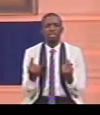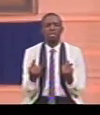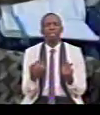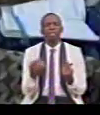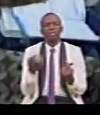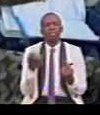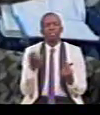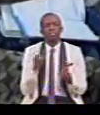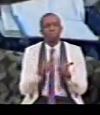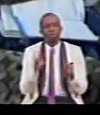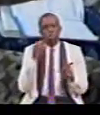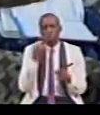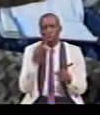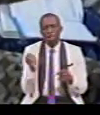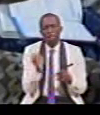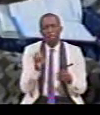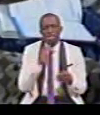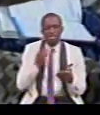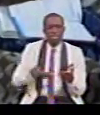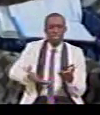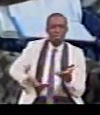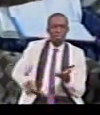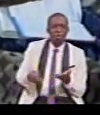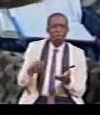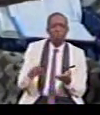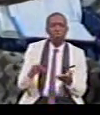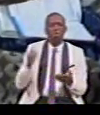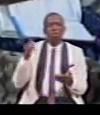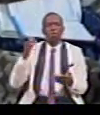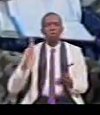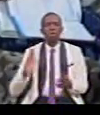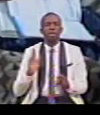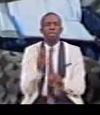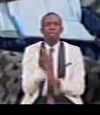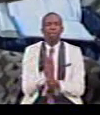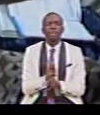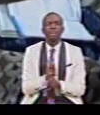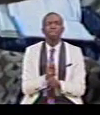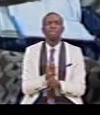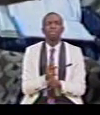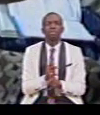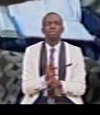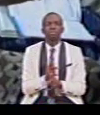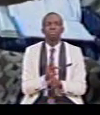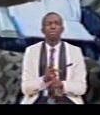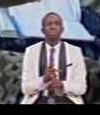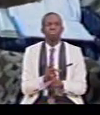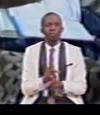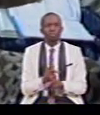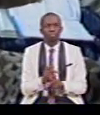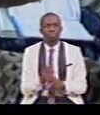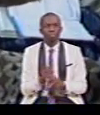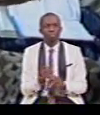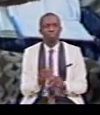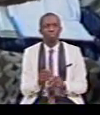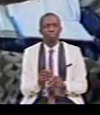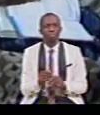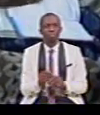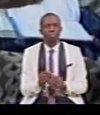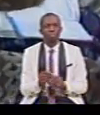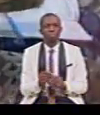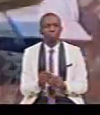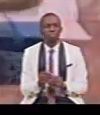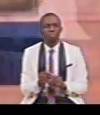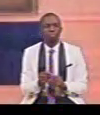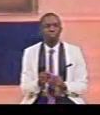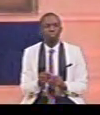one toucheth him not. Wherever they are coming from, they cannot touch you. Verse 19,